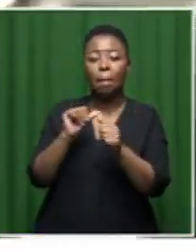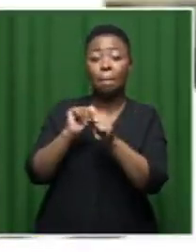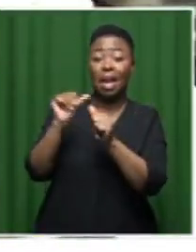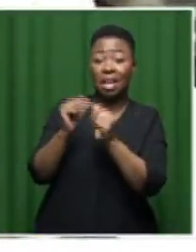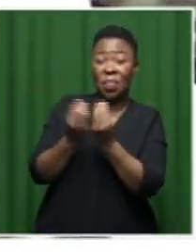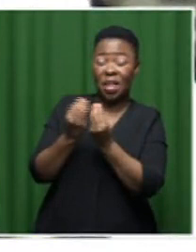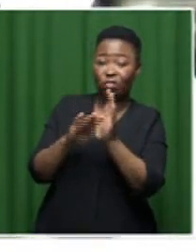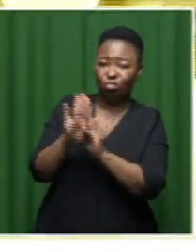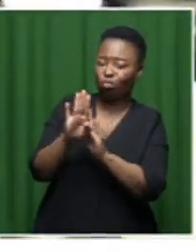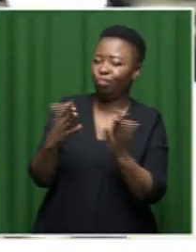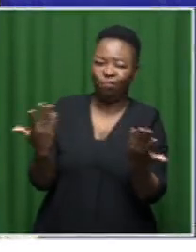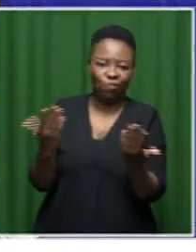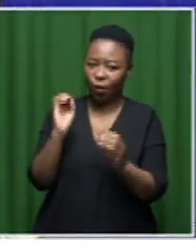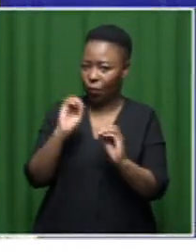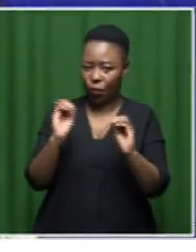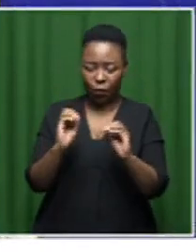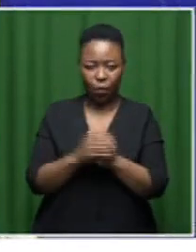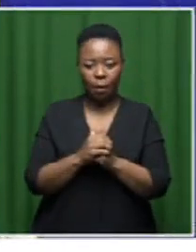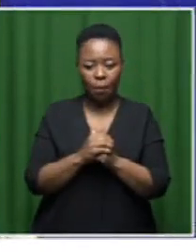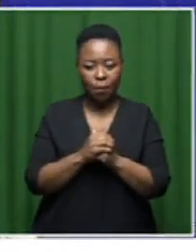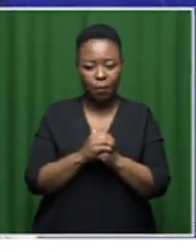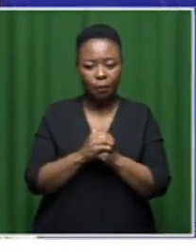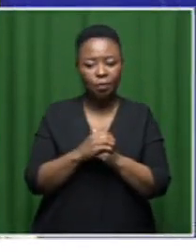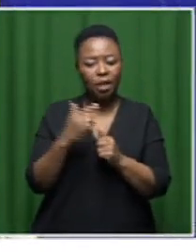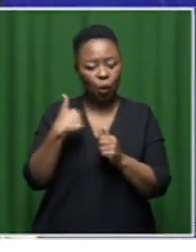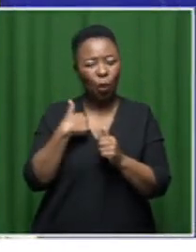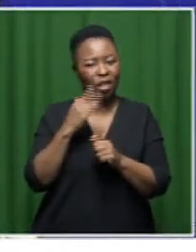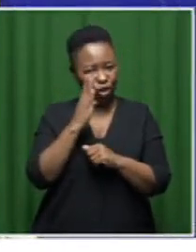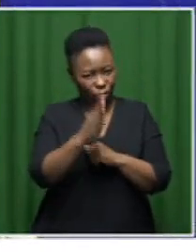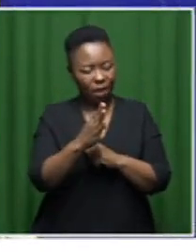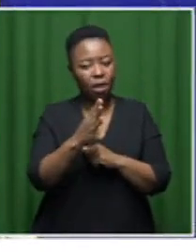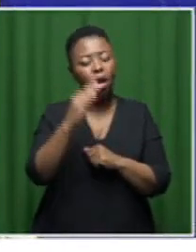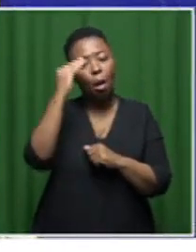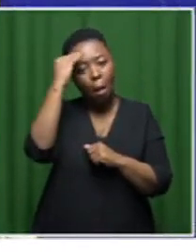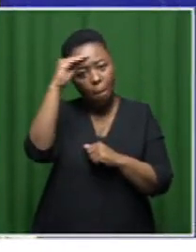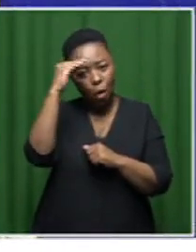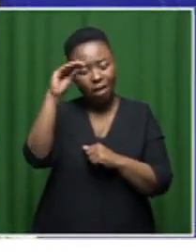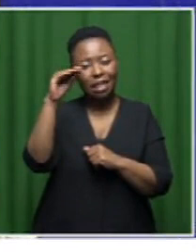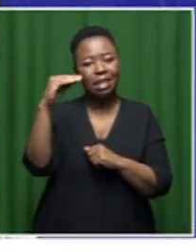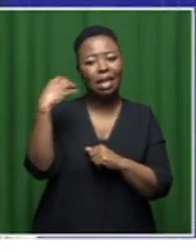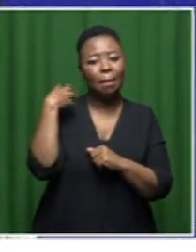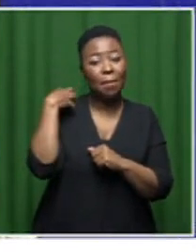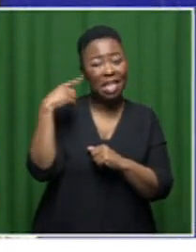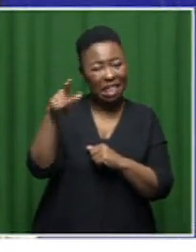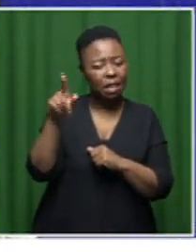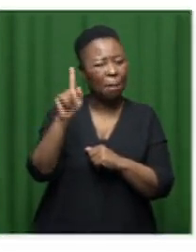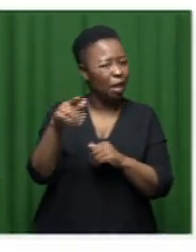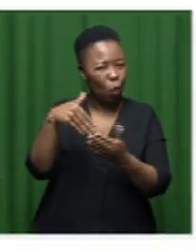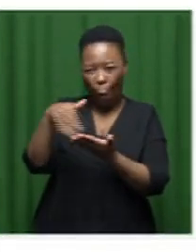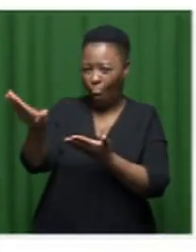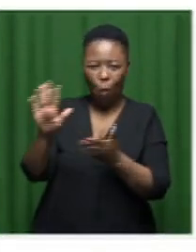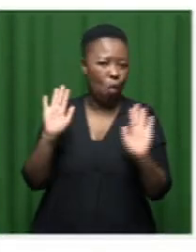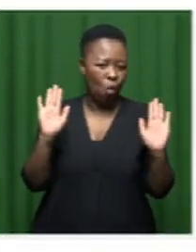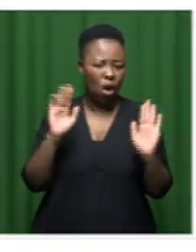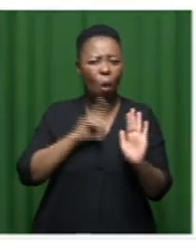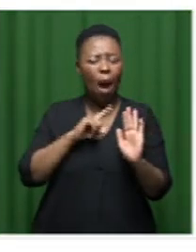better. We're not mincing our weight. We are saying that the police minister should go. We do not believe that he is doing what